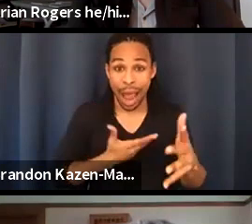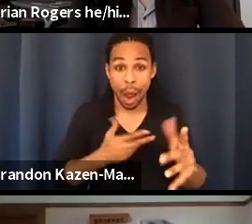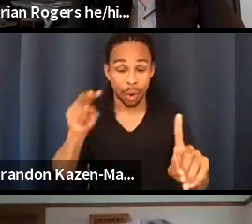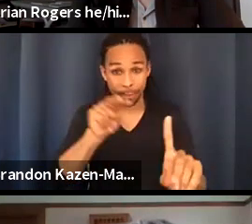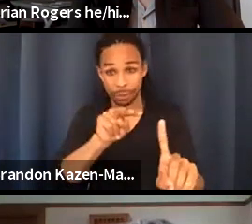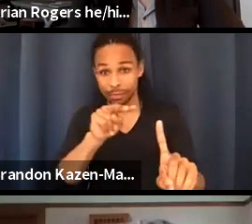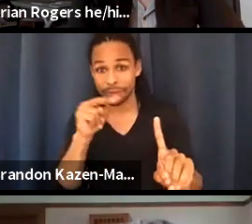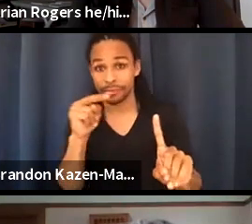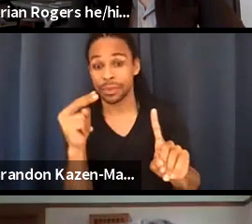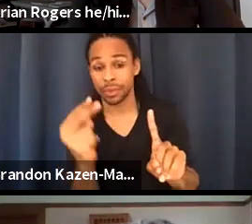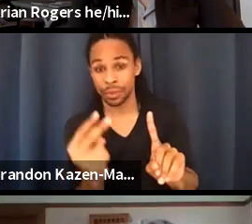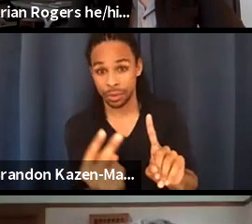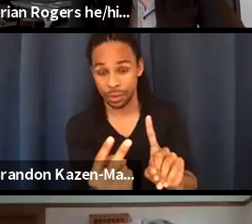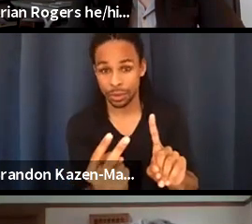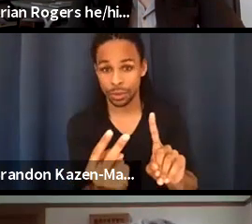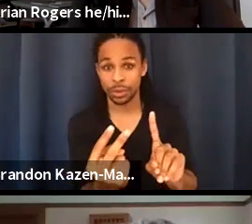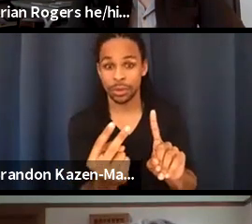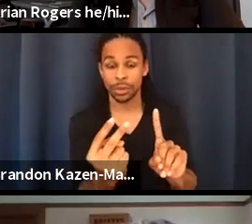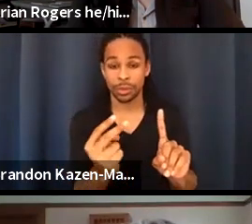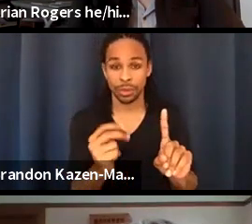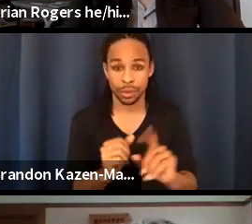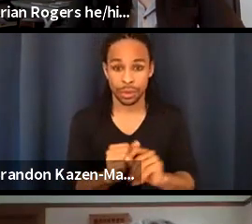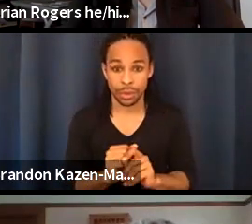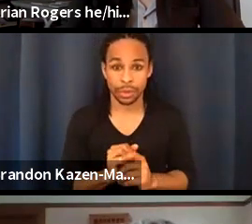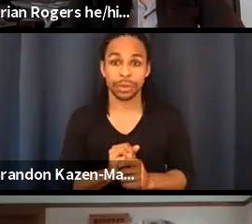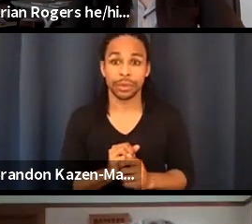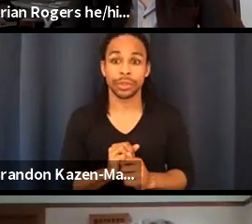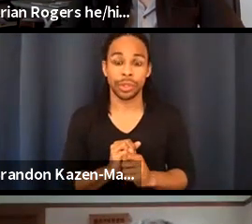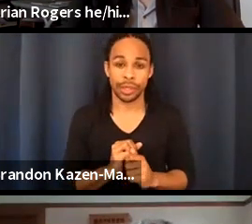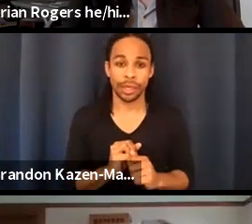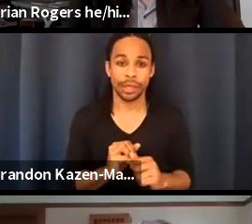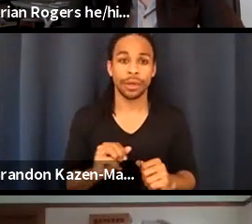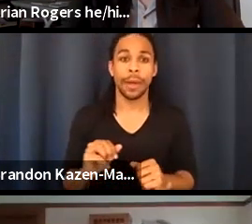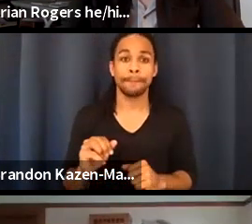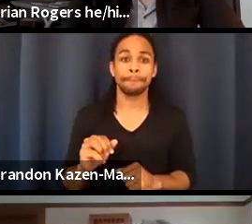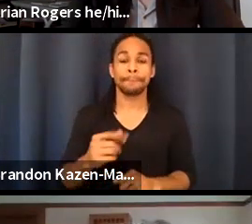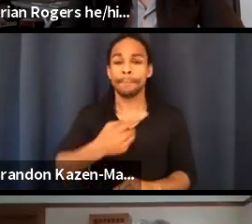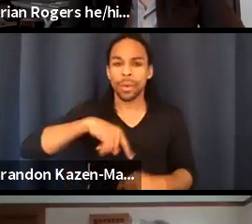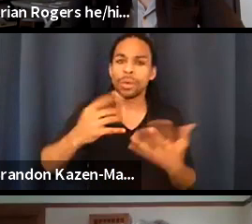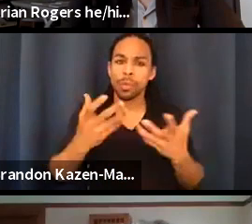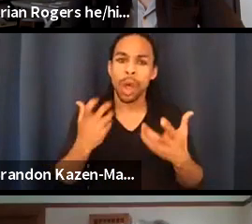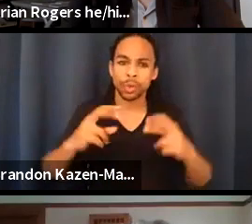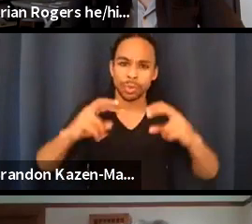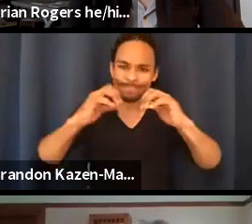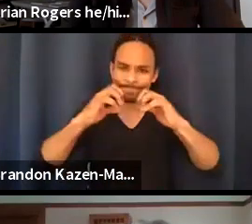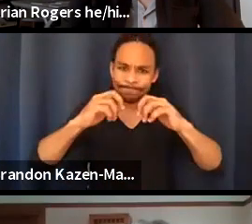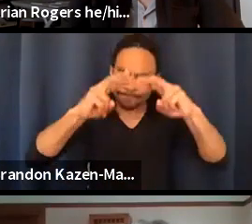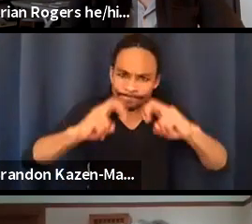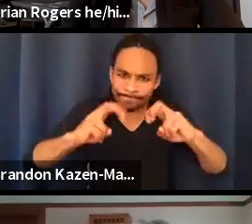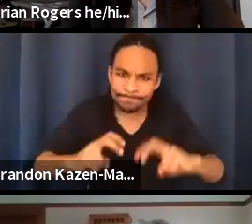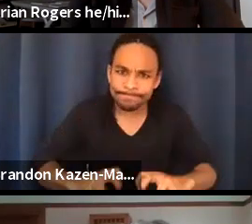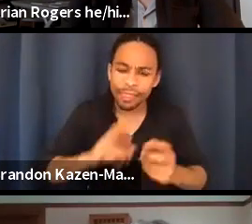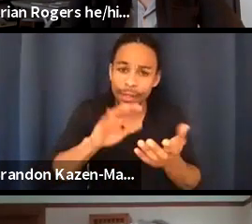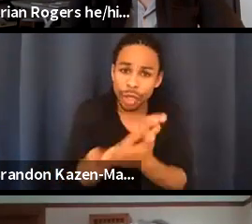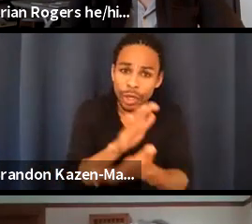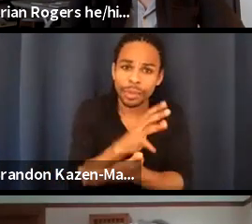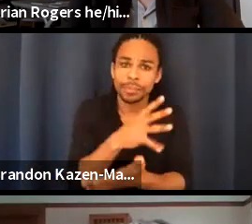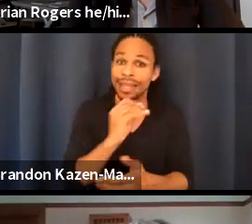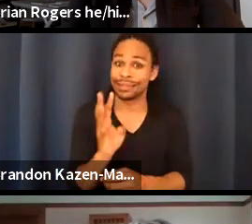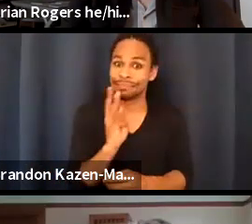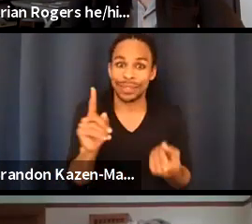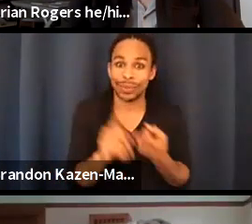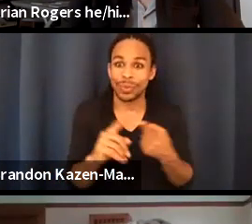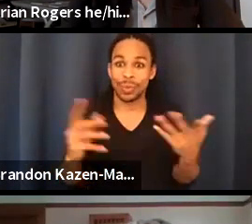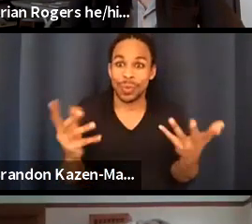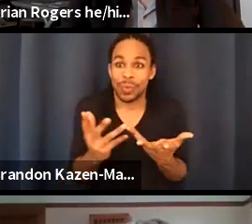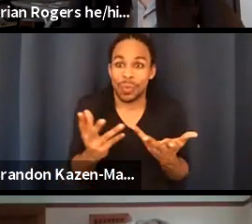would be willing and interested to delve deeply into the document and speak to what is here. And importantly, what